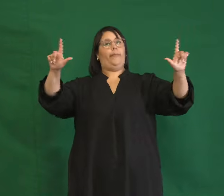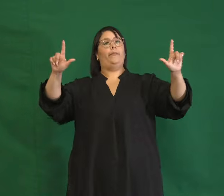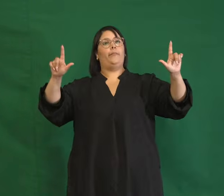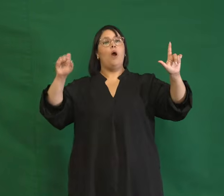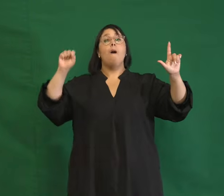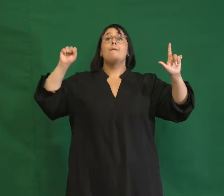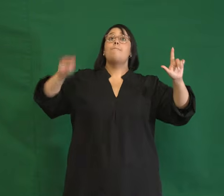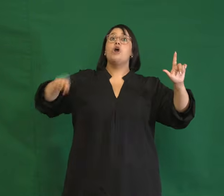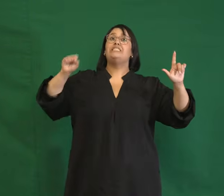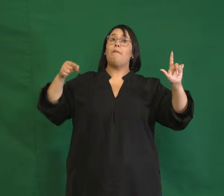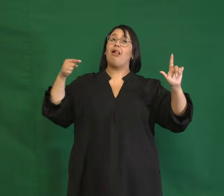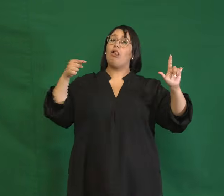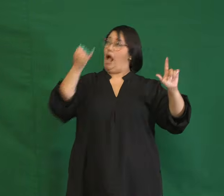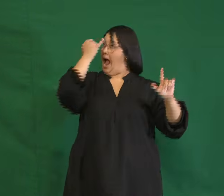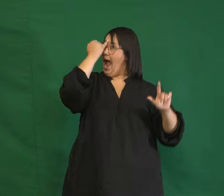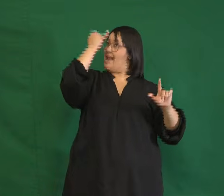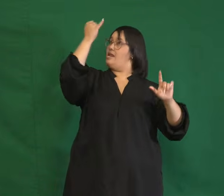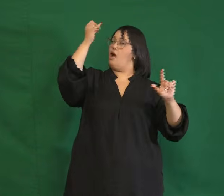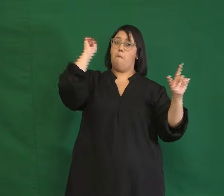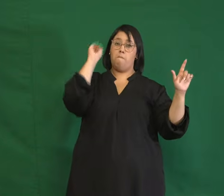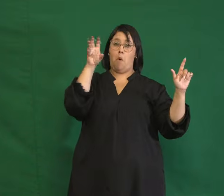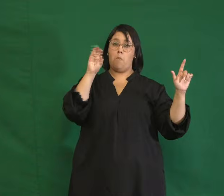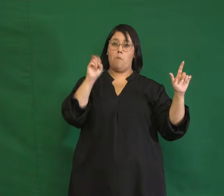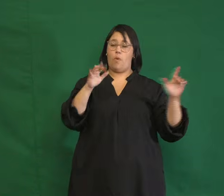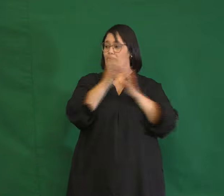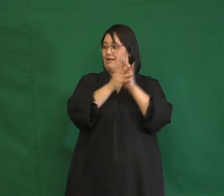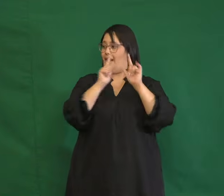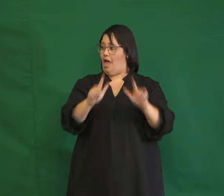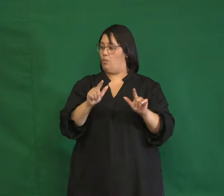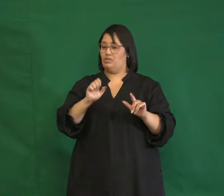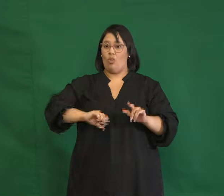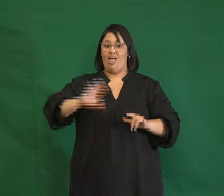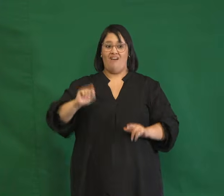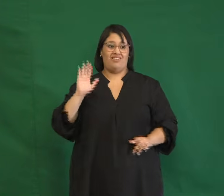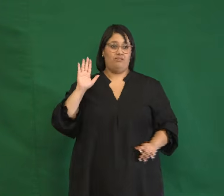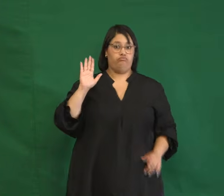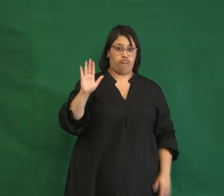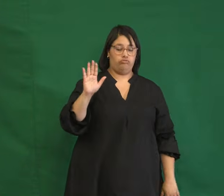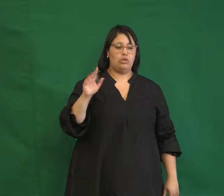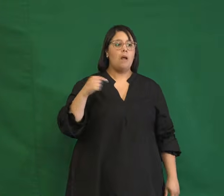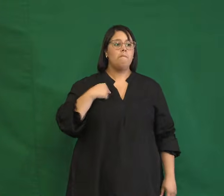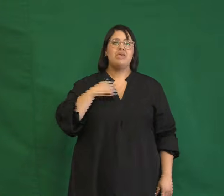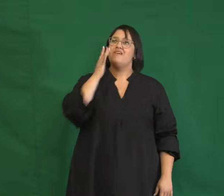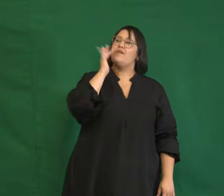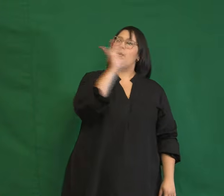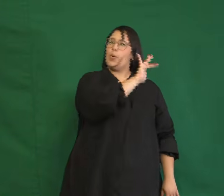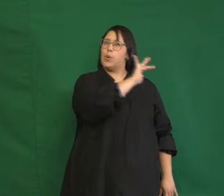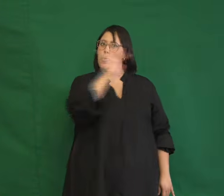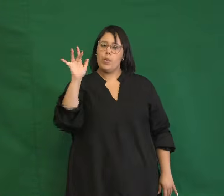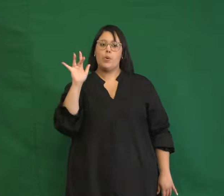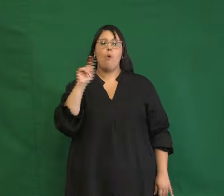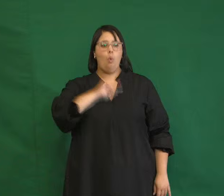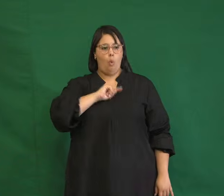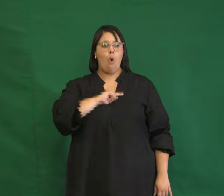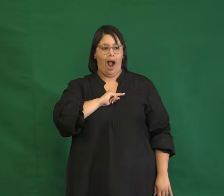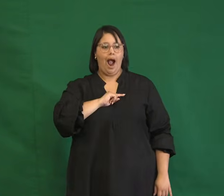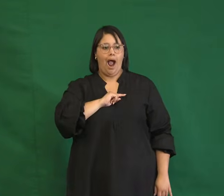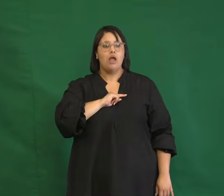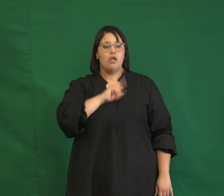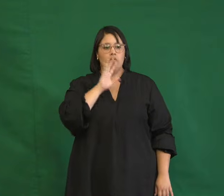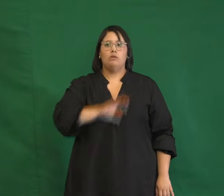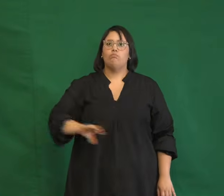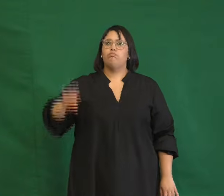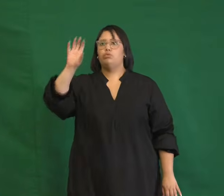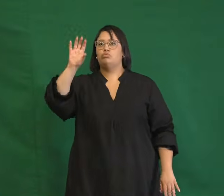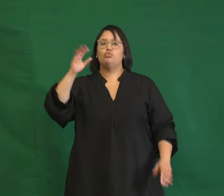South African Sign Language information. I on purpose kept it very blank because there is space for the logos